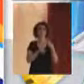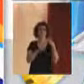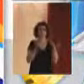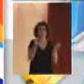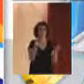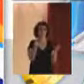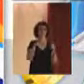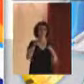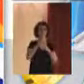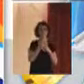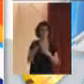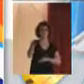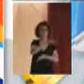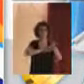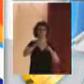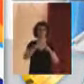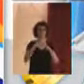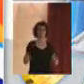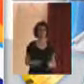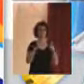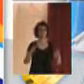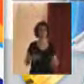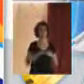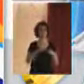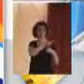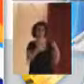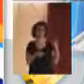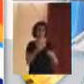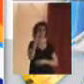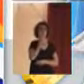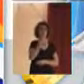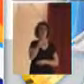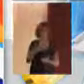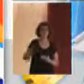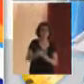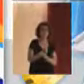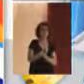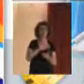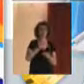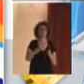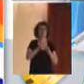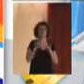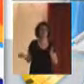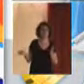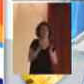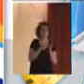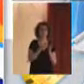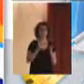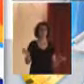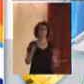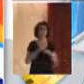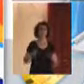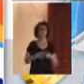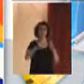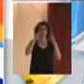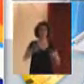third is supportive and social tools. All this knowledge can be transferred to other